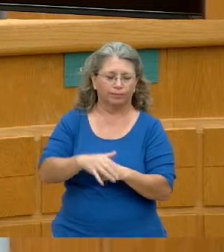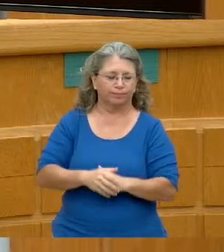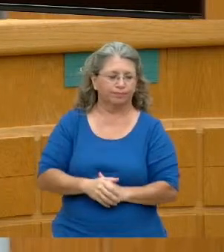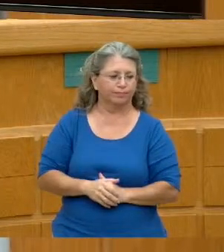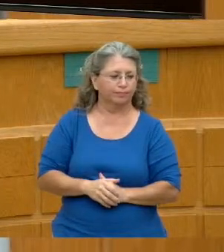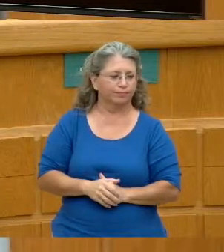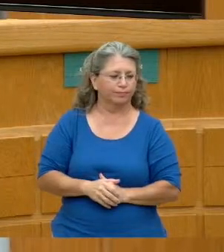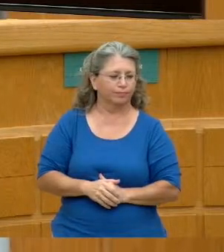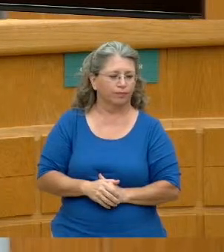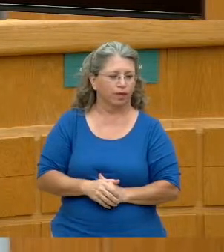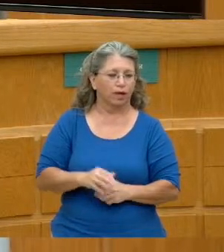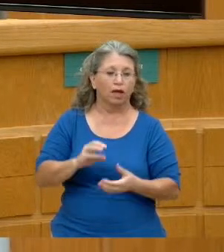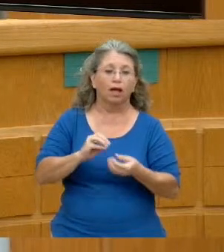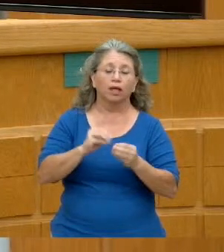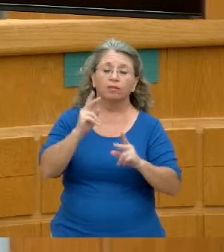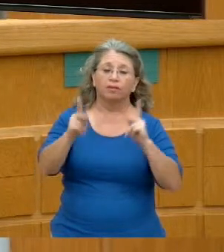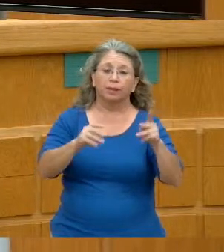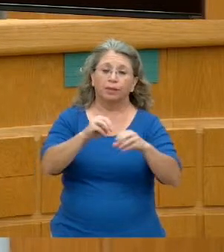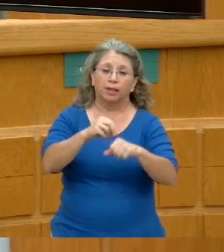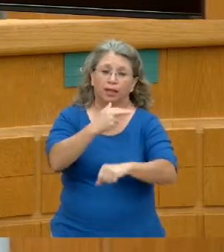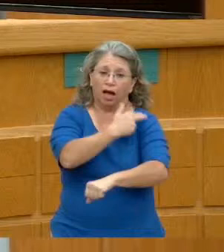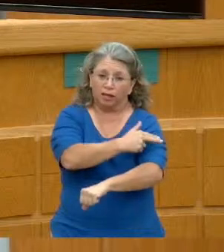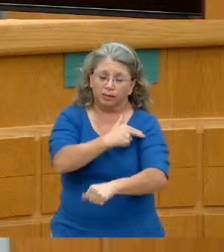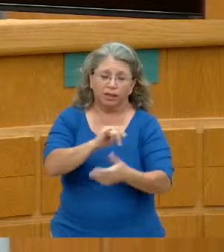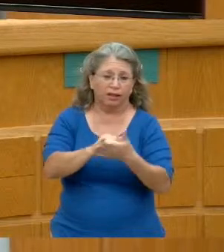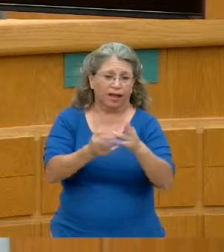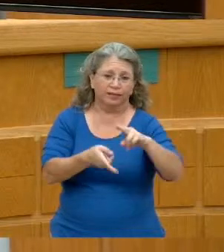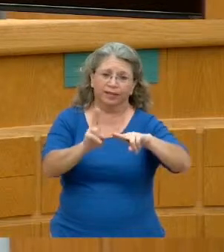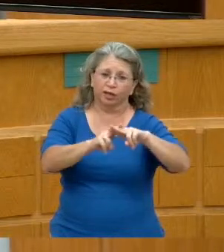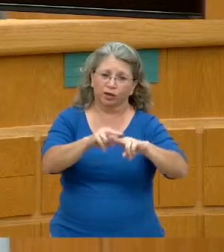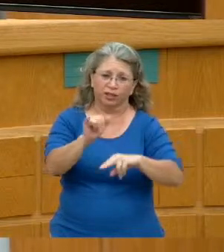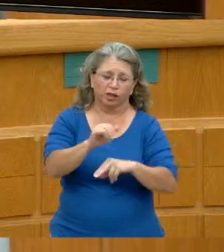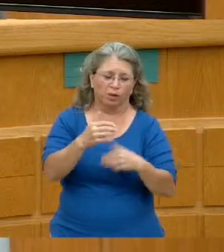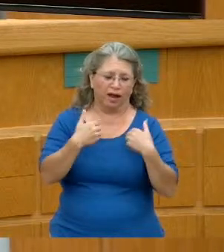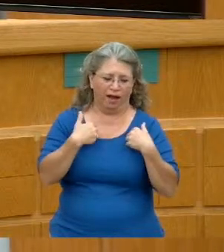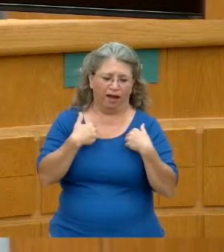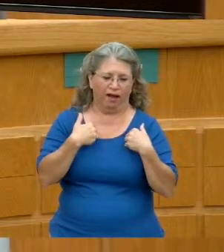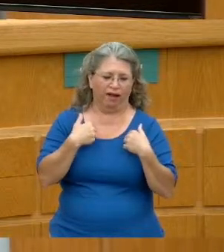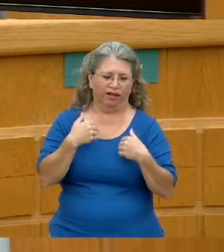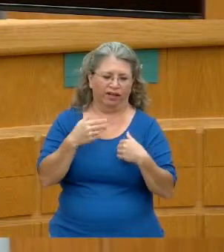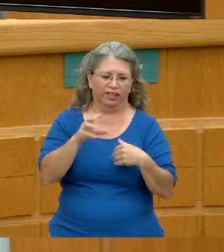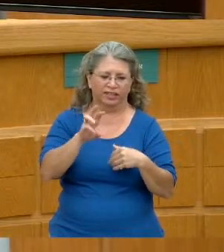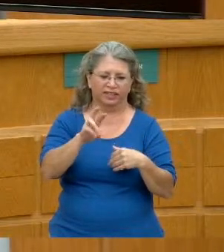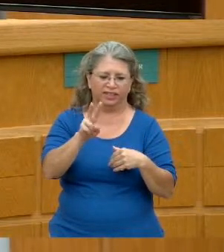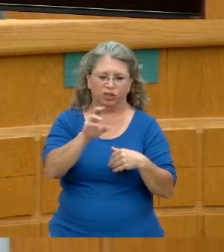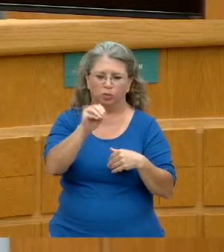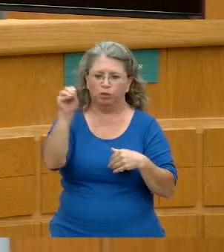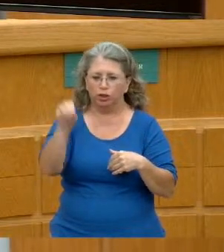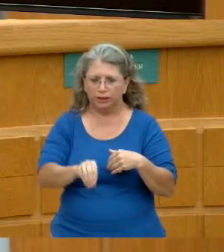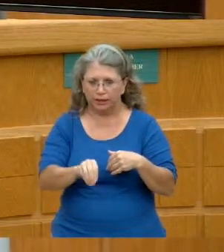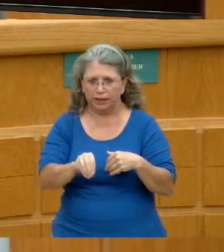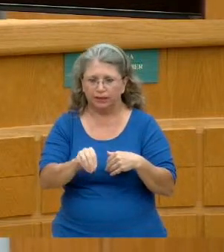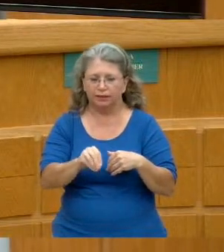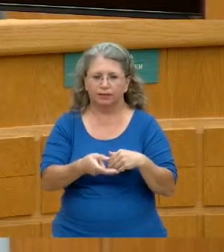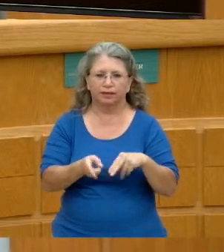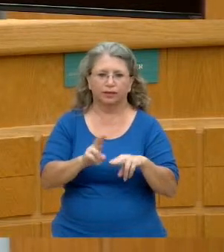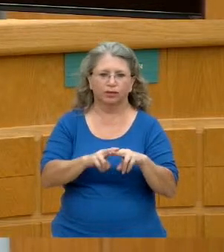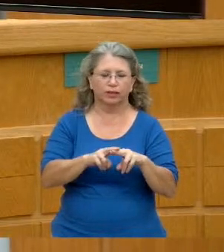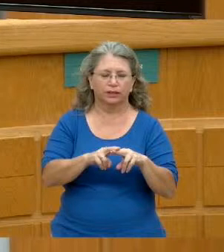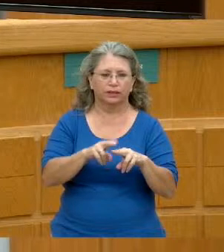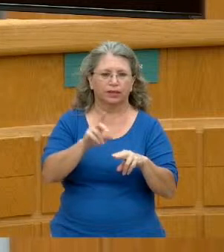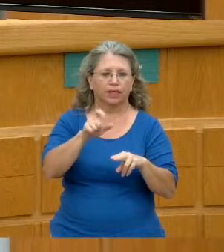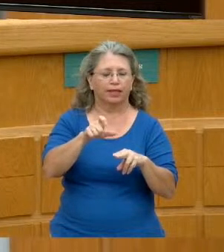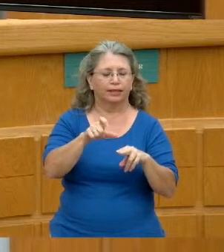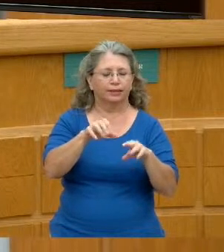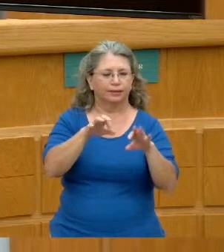Okay, number of persons in the hospital is going up as well. We have a 62% increase, and I do need to give you a little bit of background on the